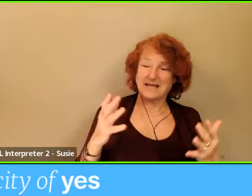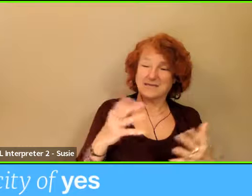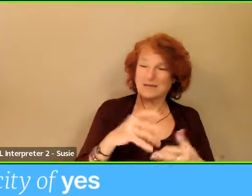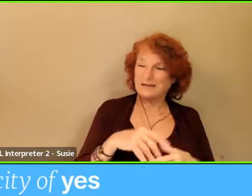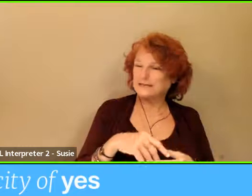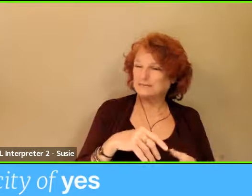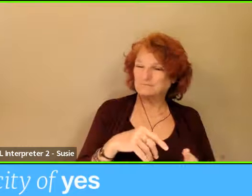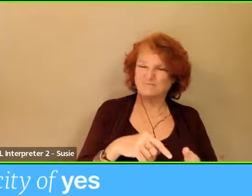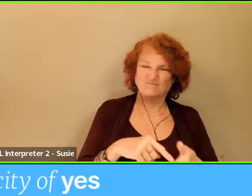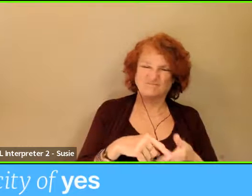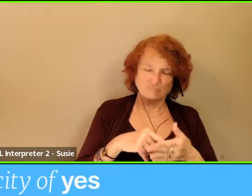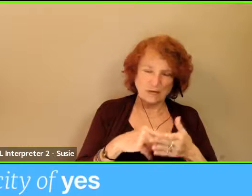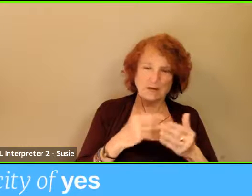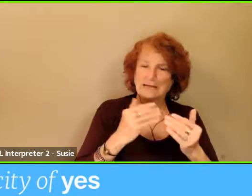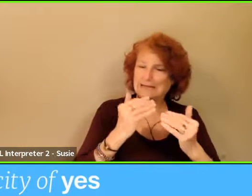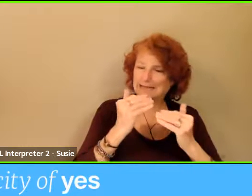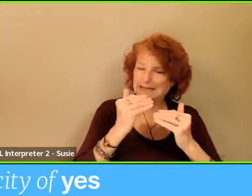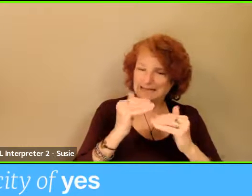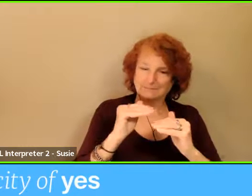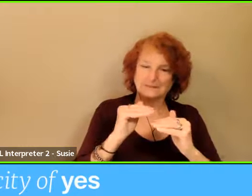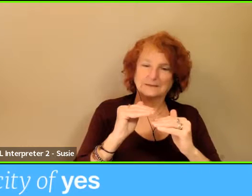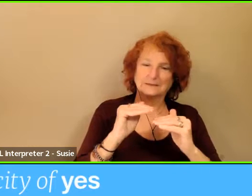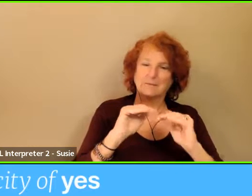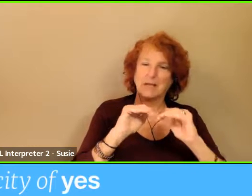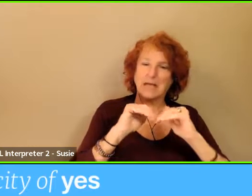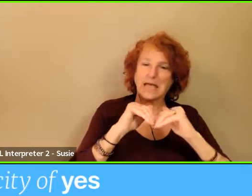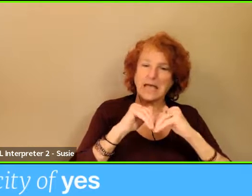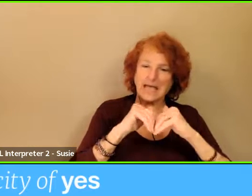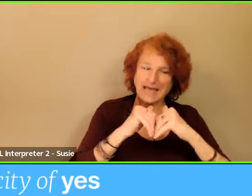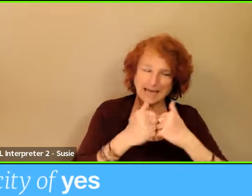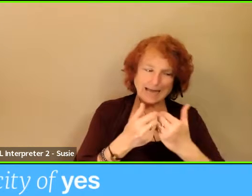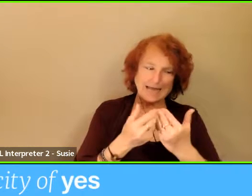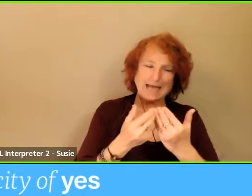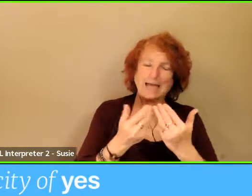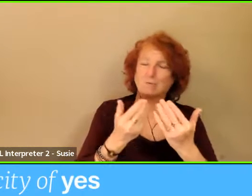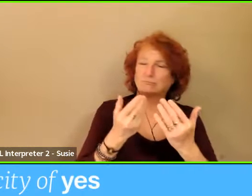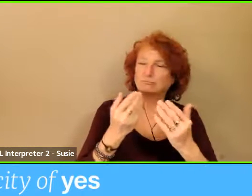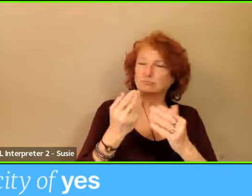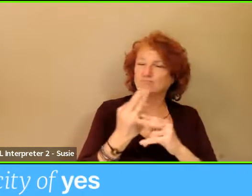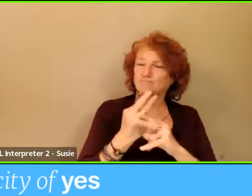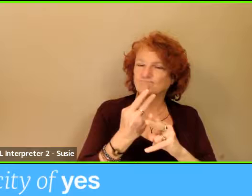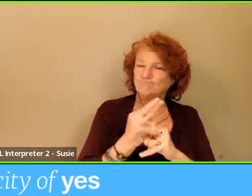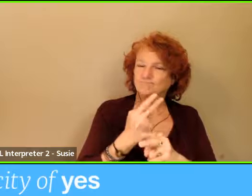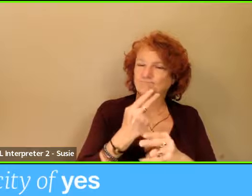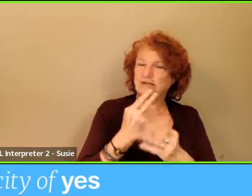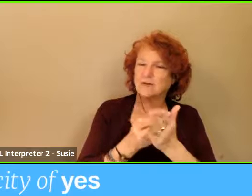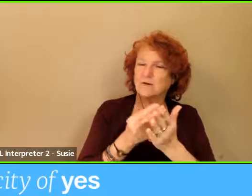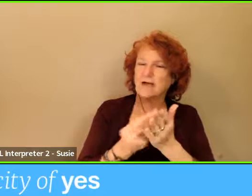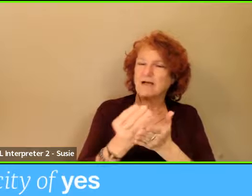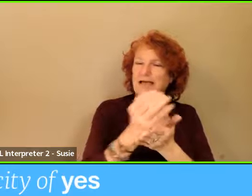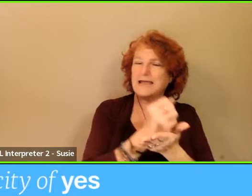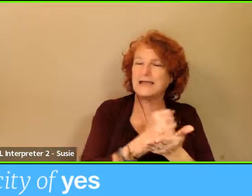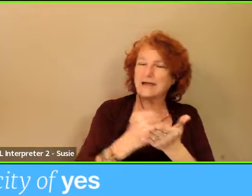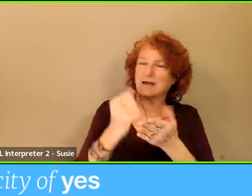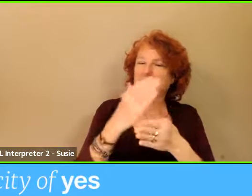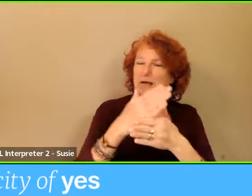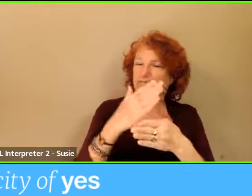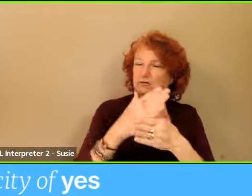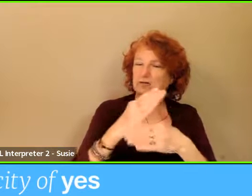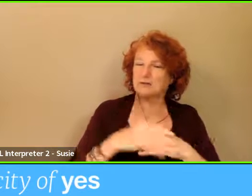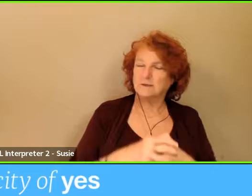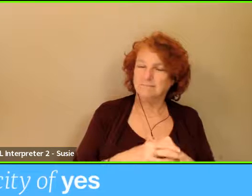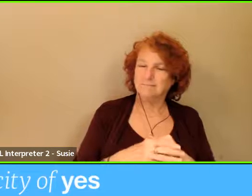stipulations or strictures about how you can do the income averaging? Those are my two questions. Thank you.